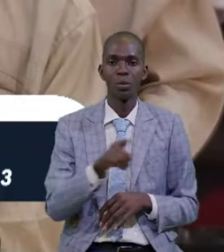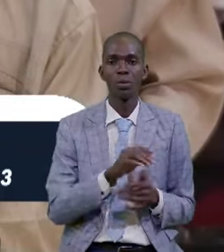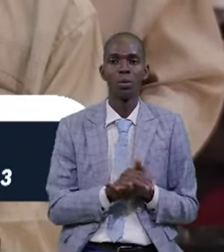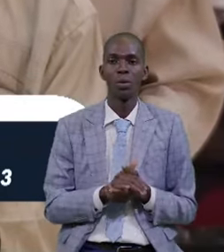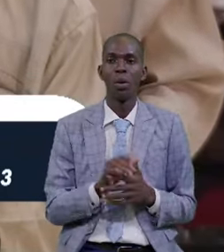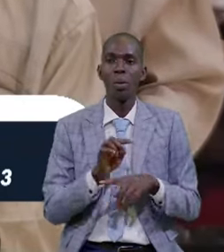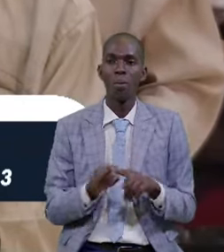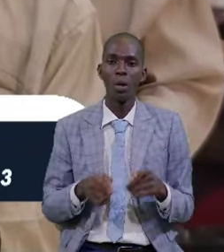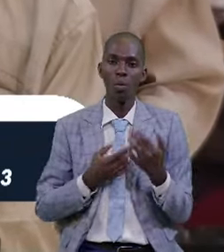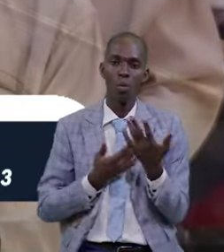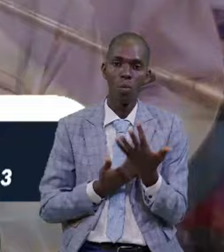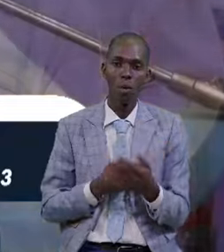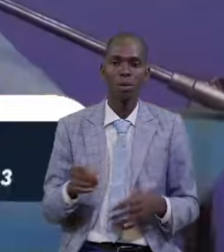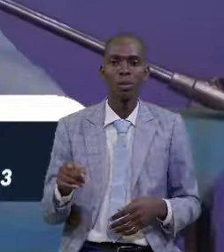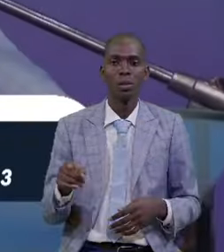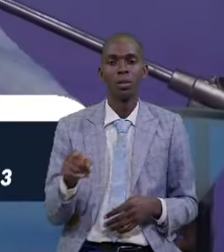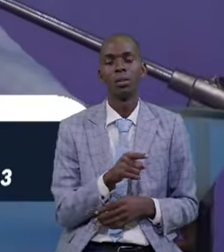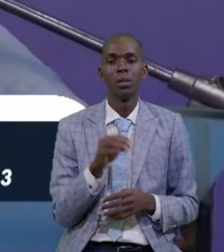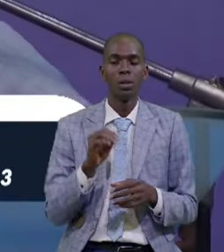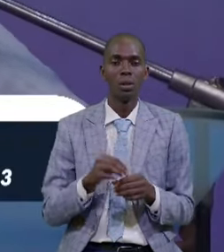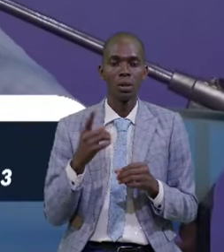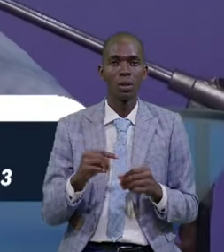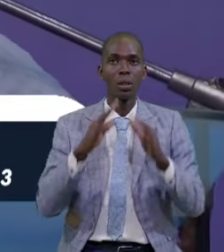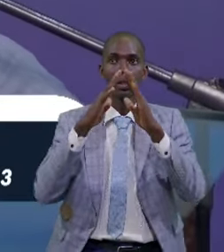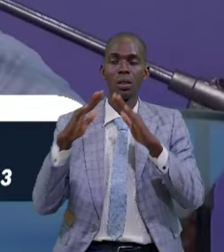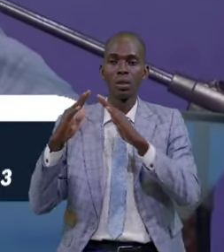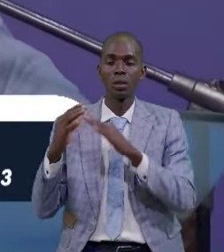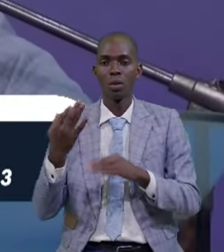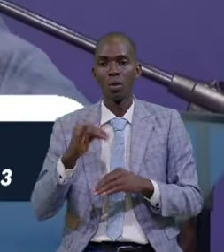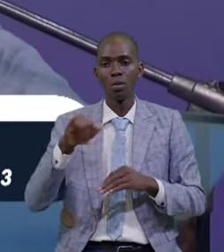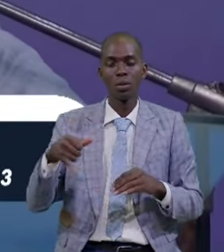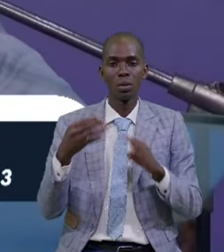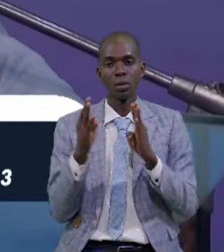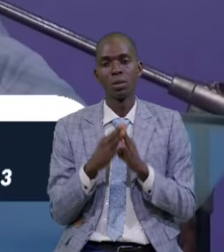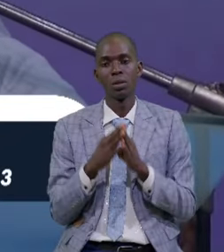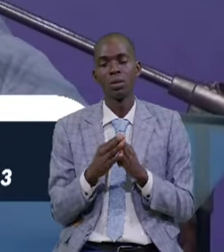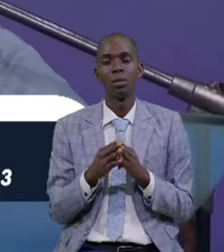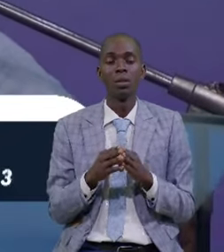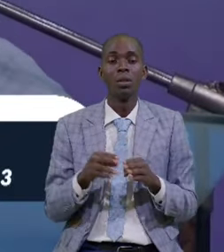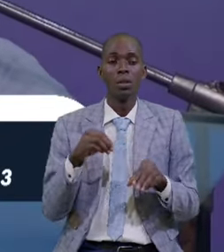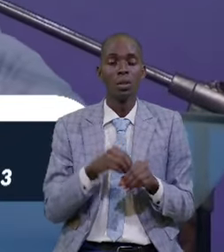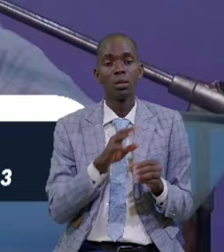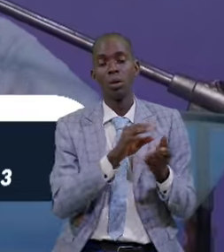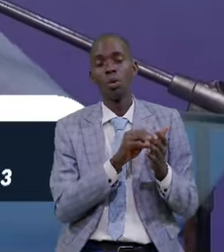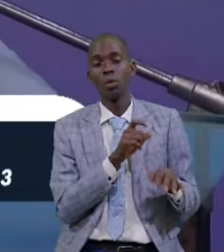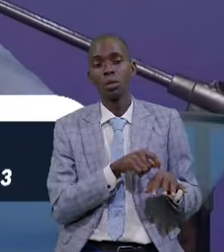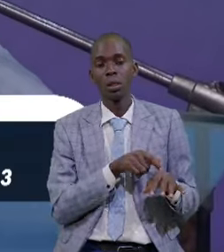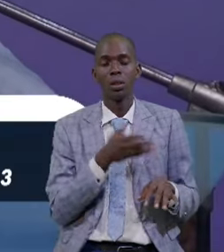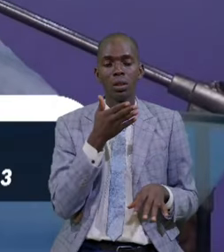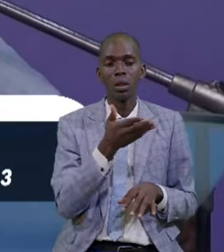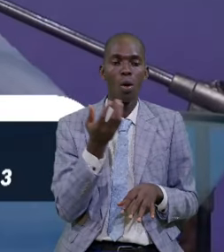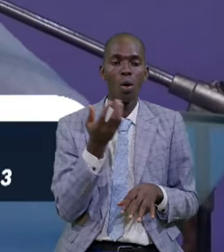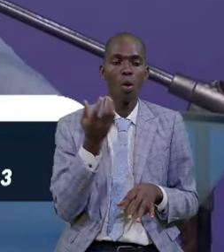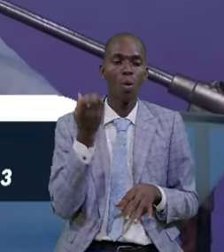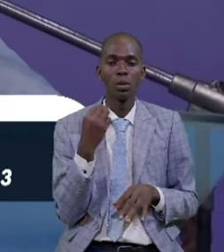ye in the city of Jerusalem. In their own case, they were in Jerusalem. And that's where